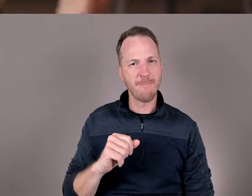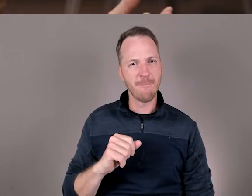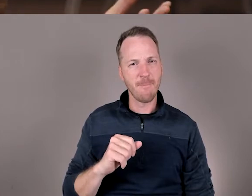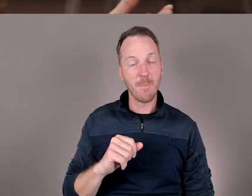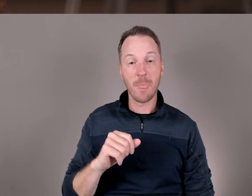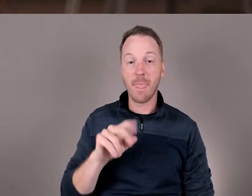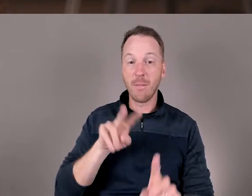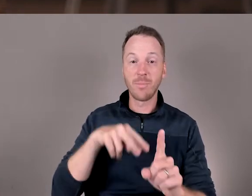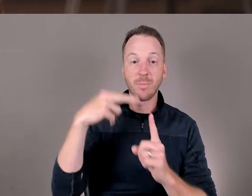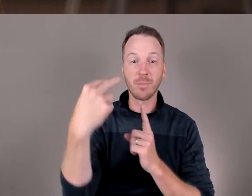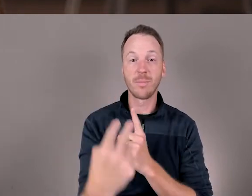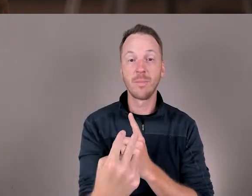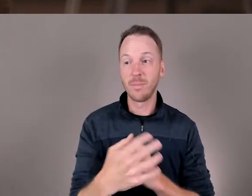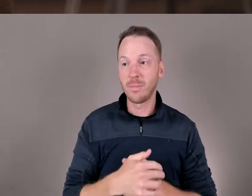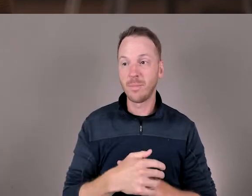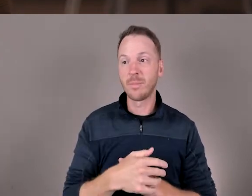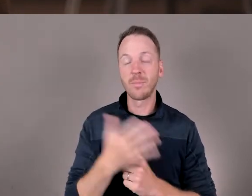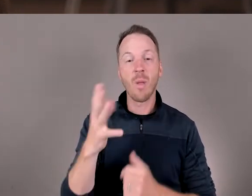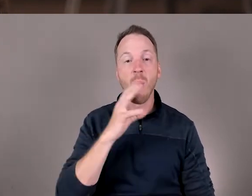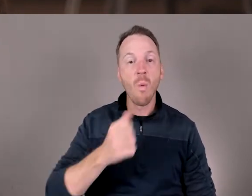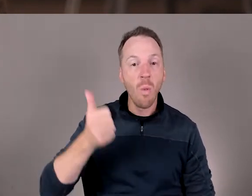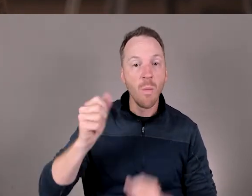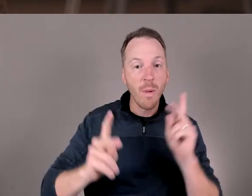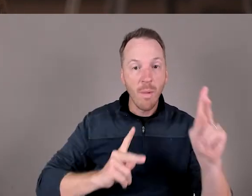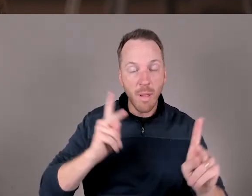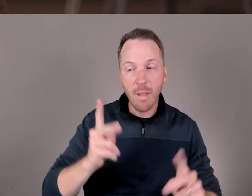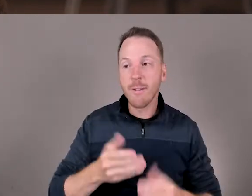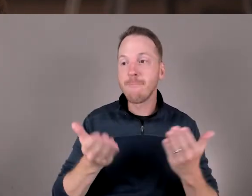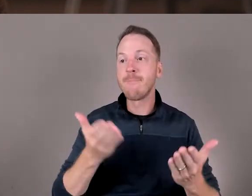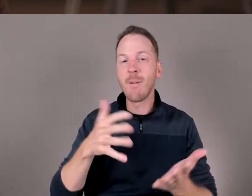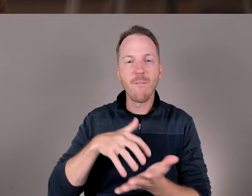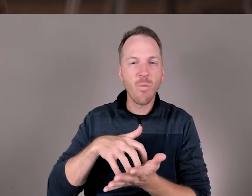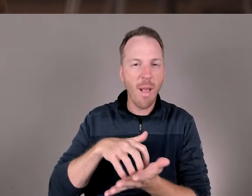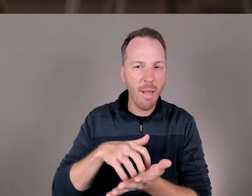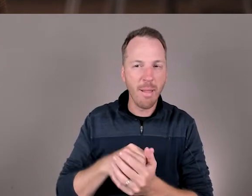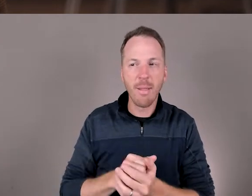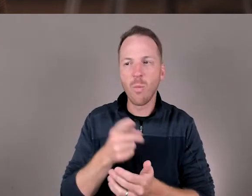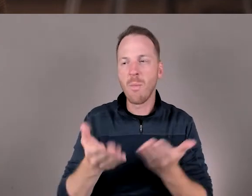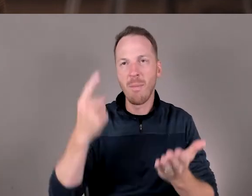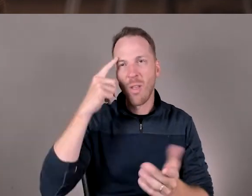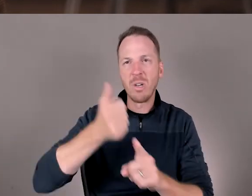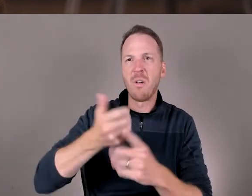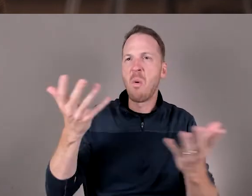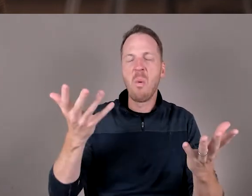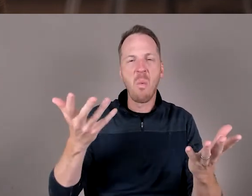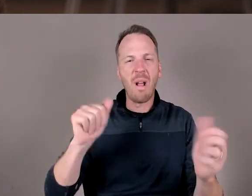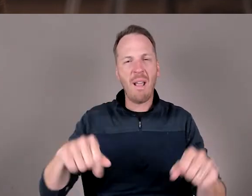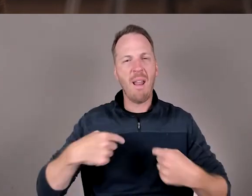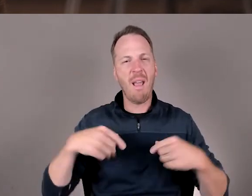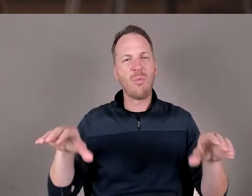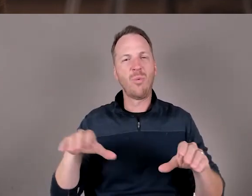On the other end of life, you may be elderly, you may be frail, and you might be thinking to yourself, "What in the world can I